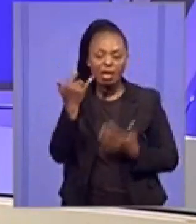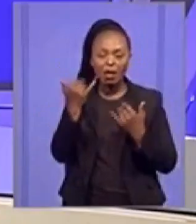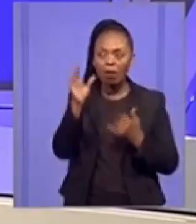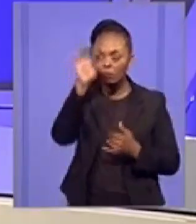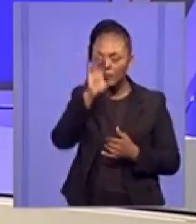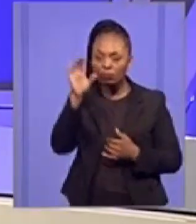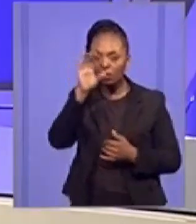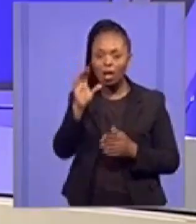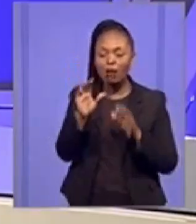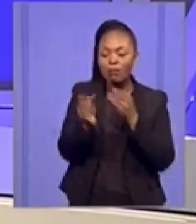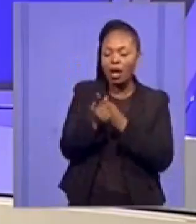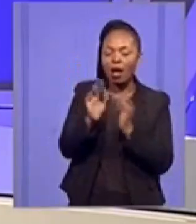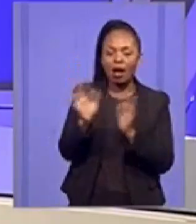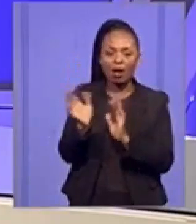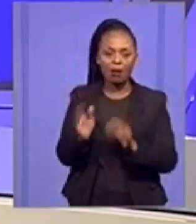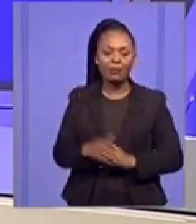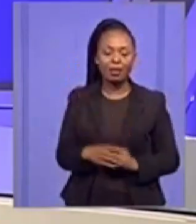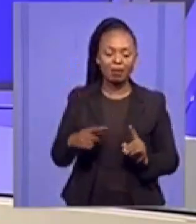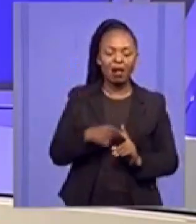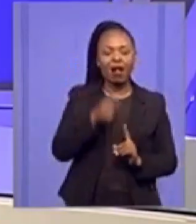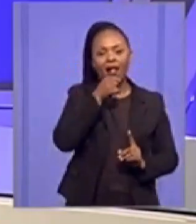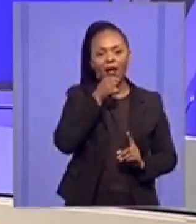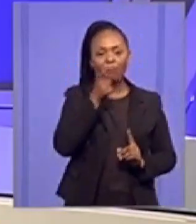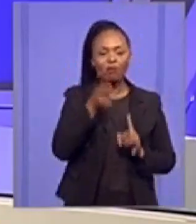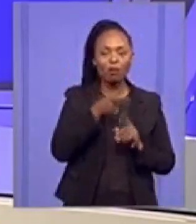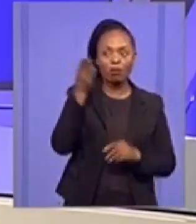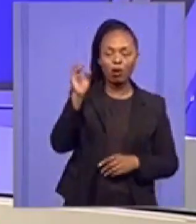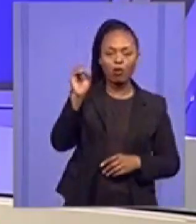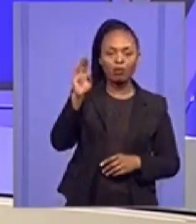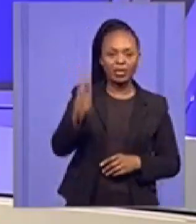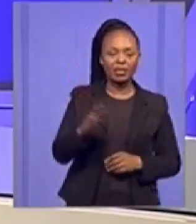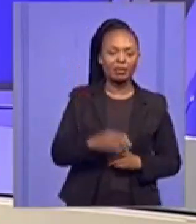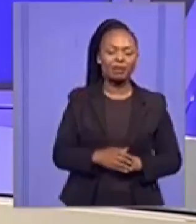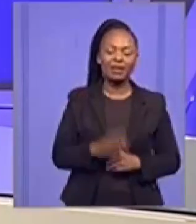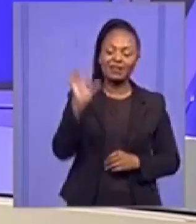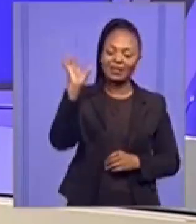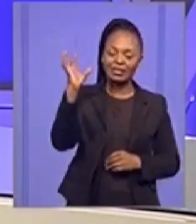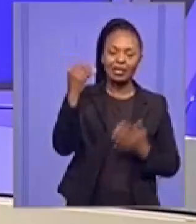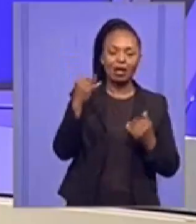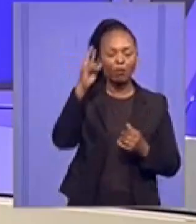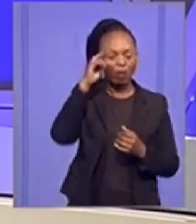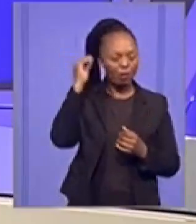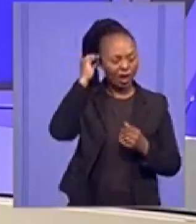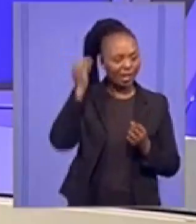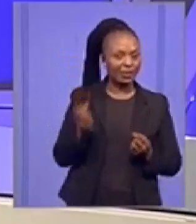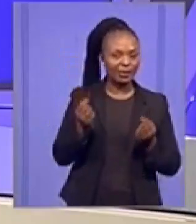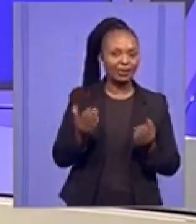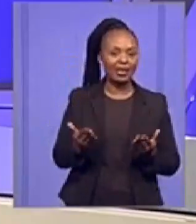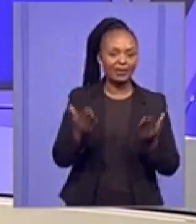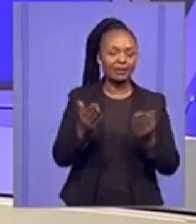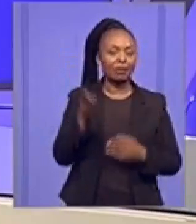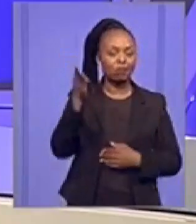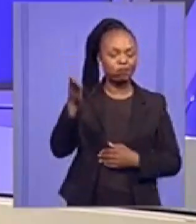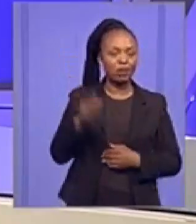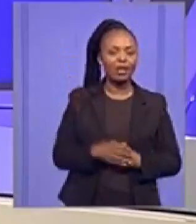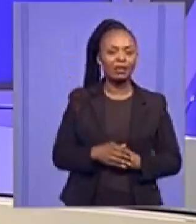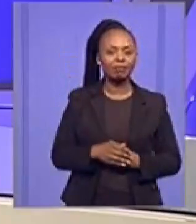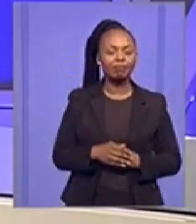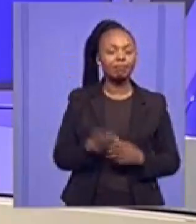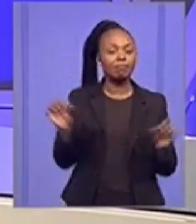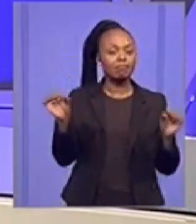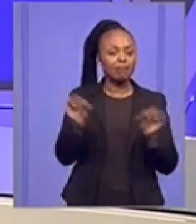eo mohihe ke moqolotsi wa rona wa Ditaba le Bloemfontein ntlong ya ketso ya Free State mo go tshwarwang tshebeletso ya sehopotso sa Tate Magwe mme re